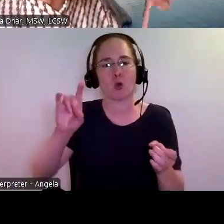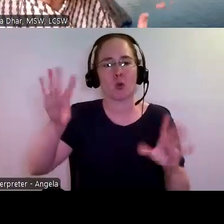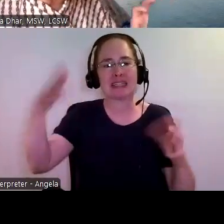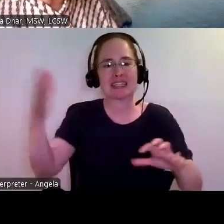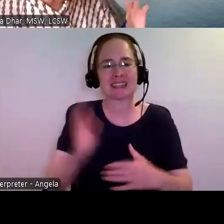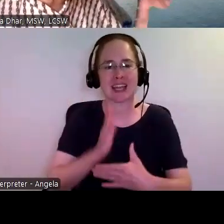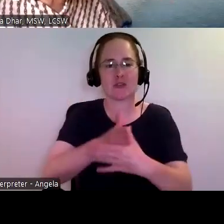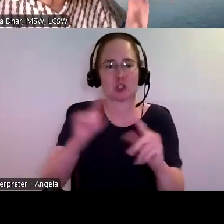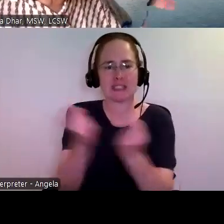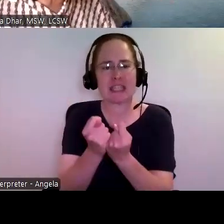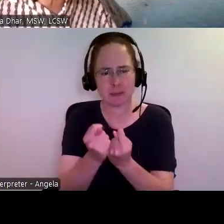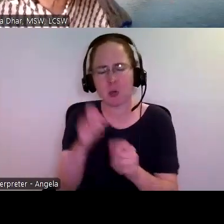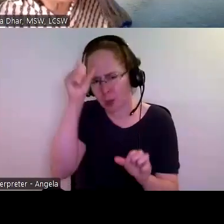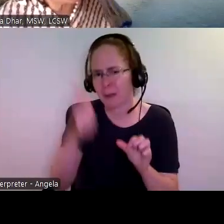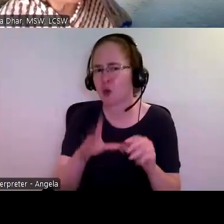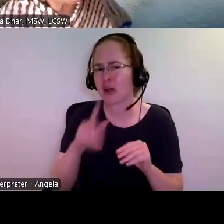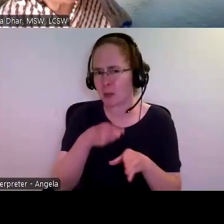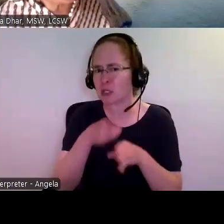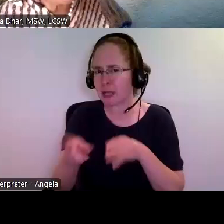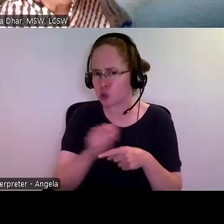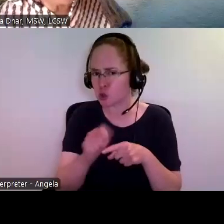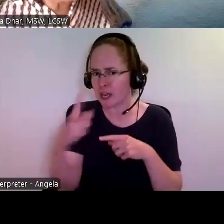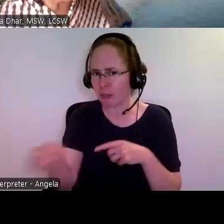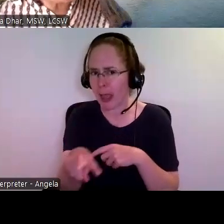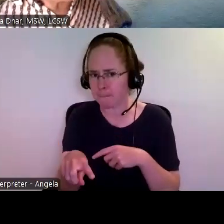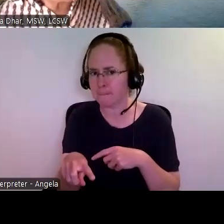were, remember I talked about special training for them in